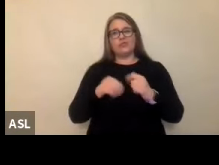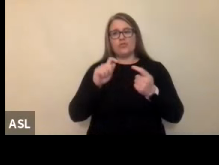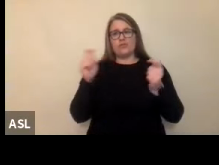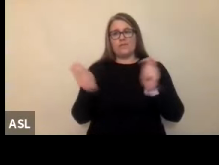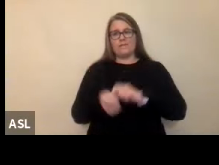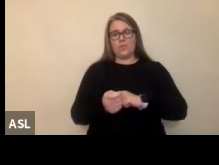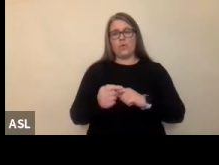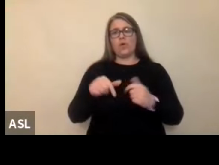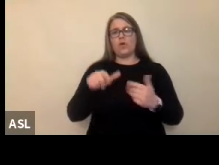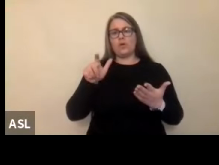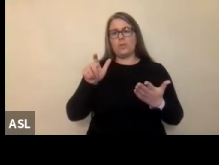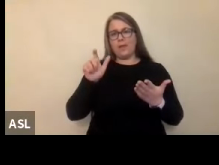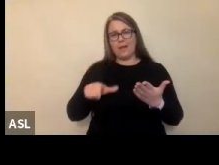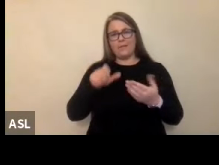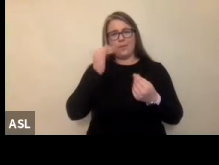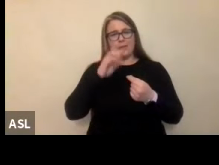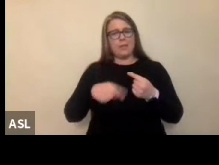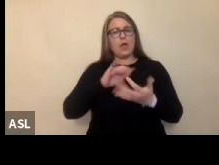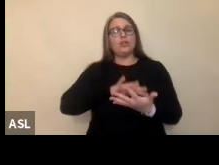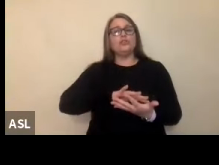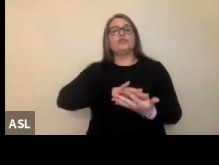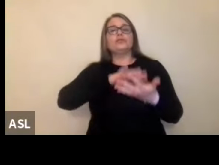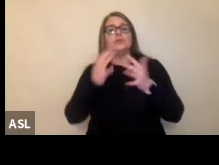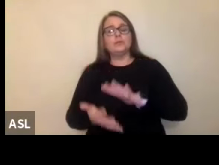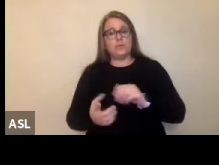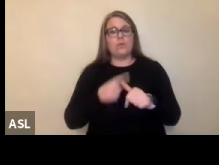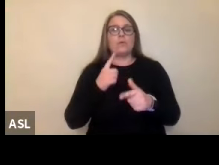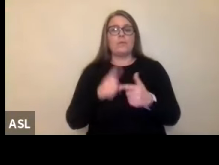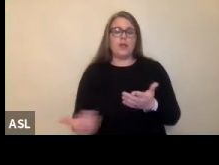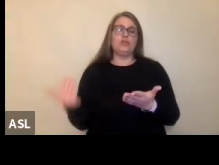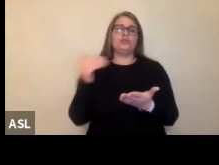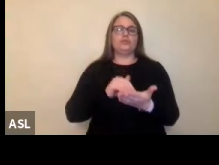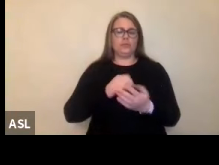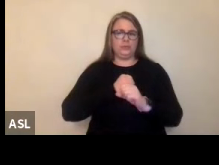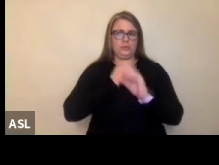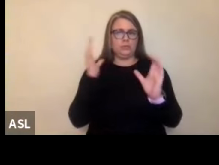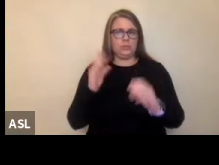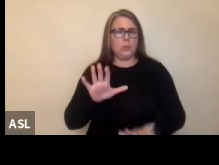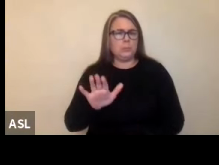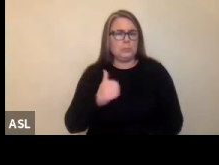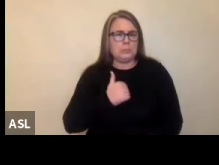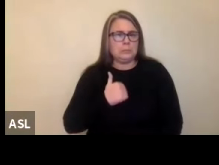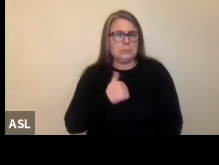than re-legitimate, I think is a important question. Oops, sorry, I didn't mean to do that.